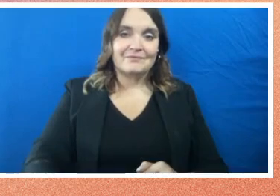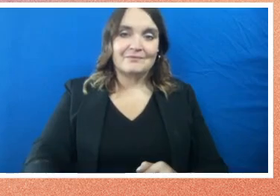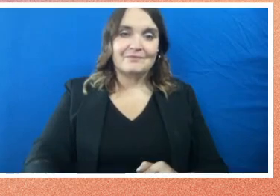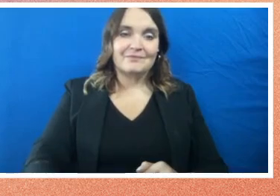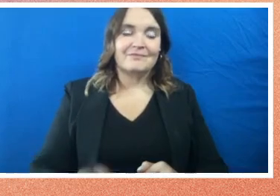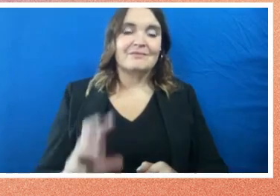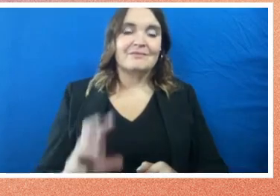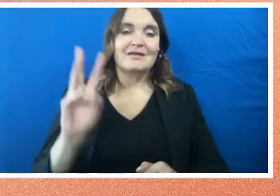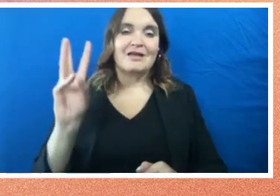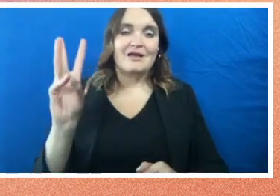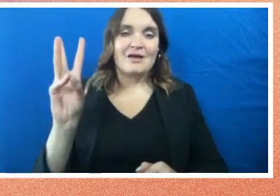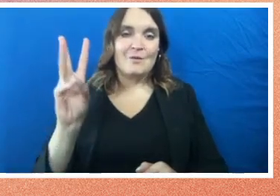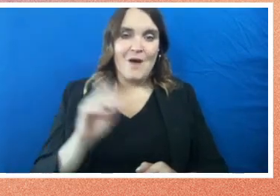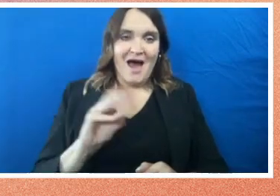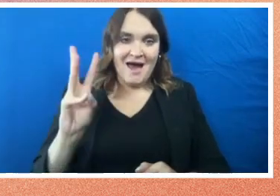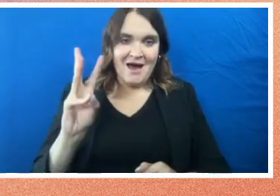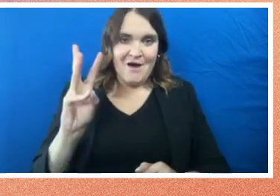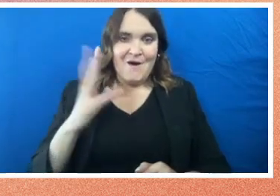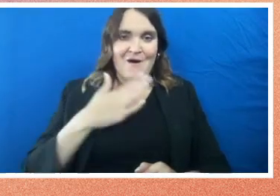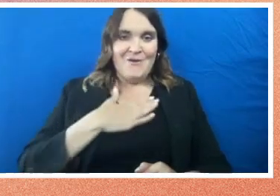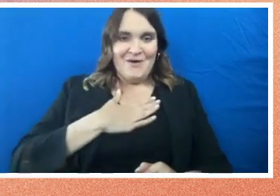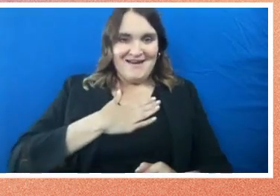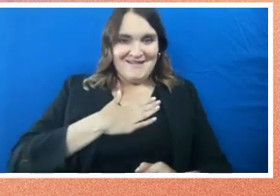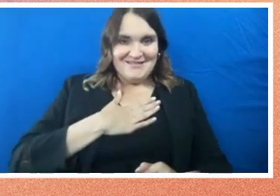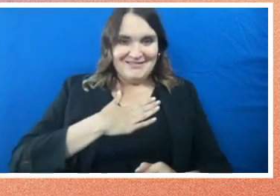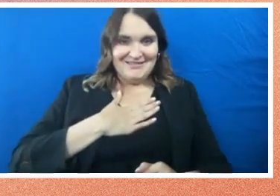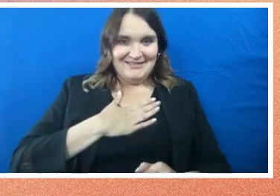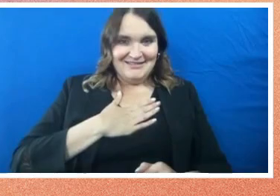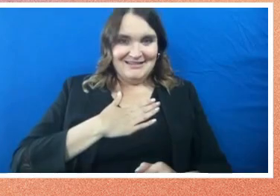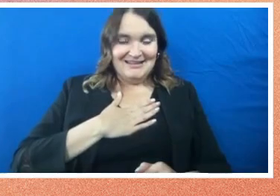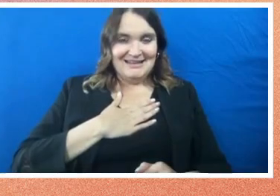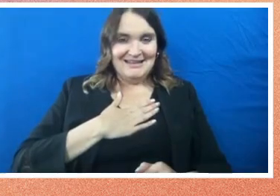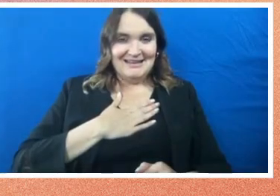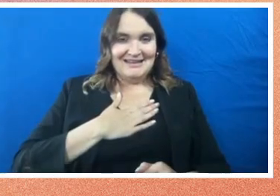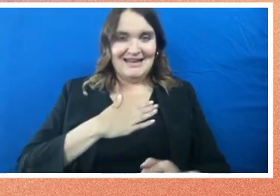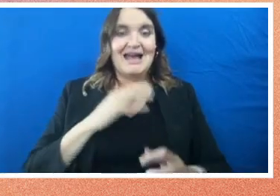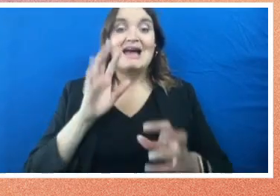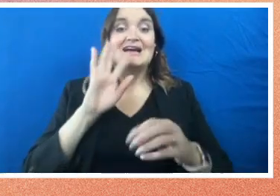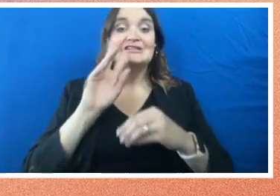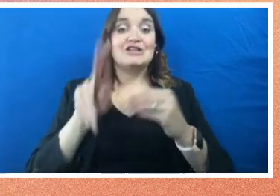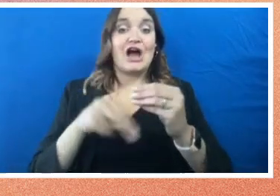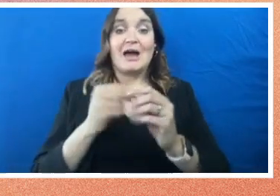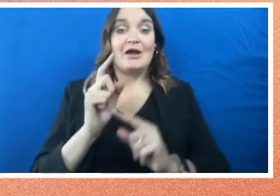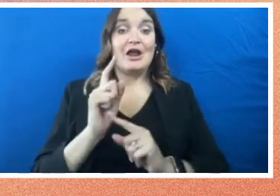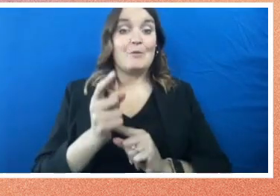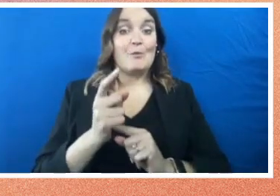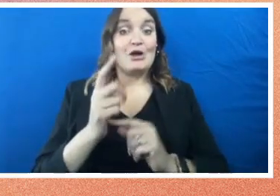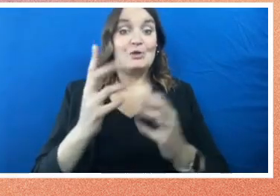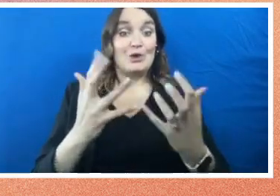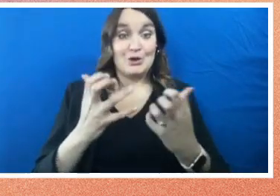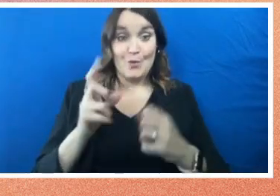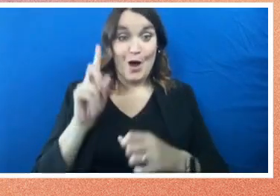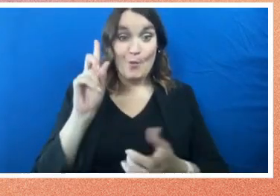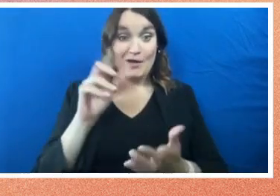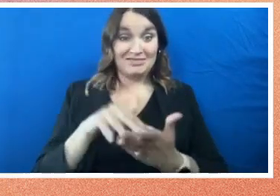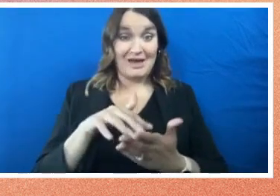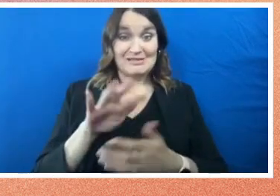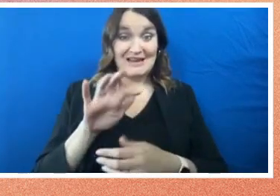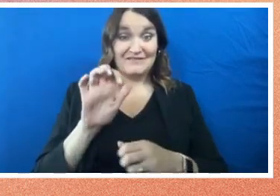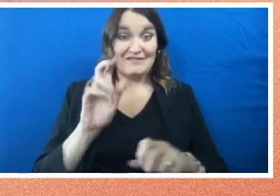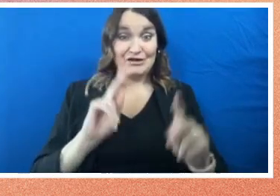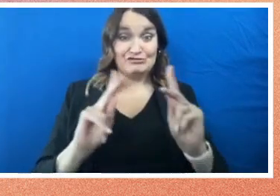Wow. Talk about a moment where you want a ballroom of 1500 people to be with you.